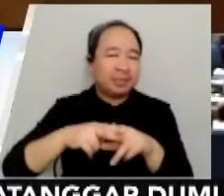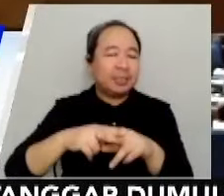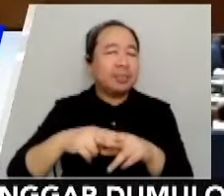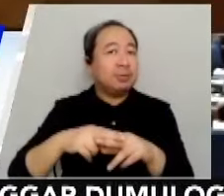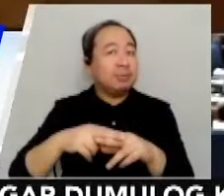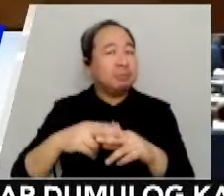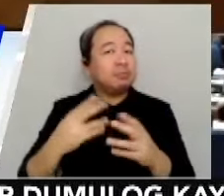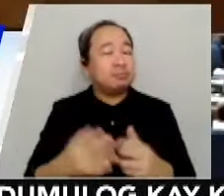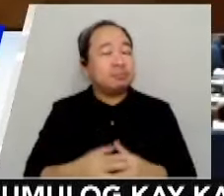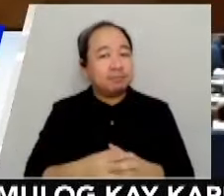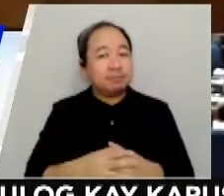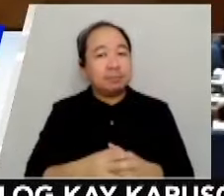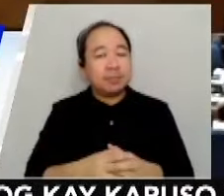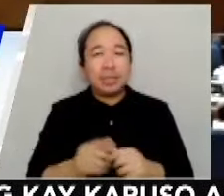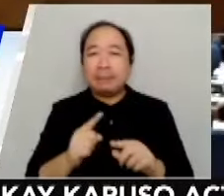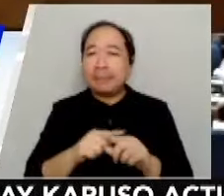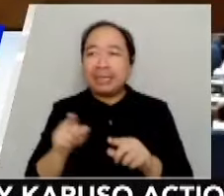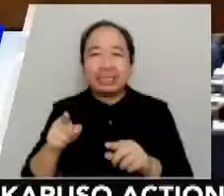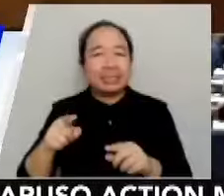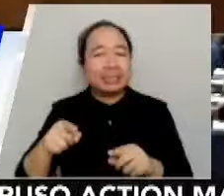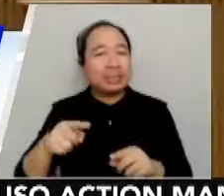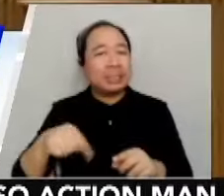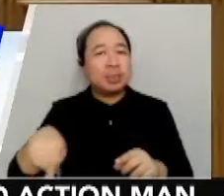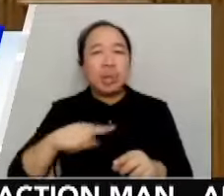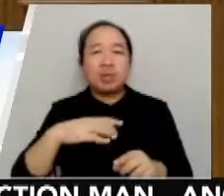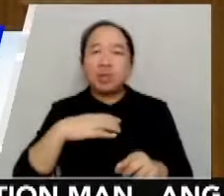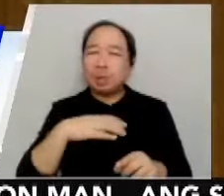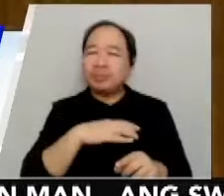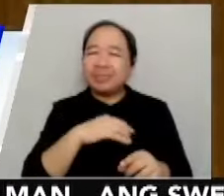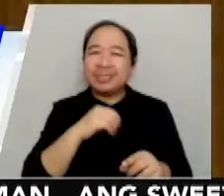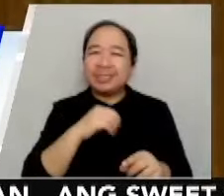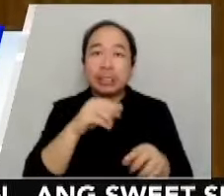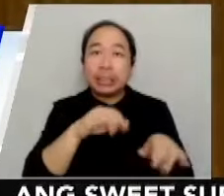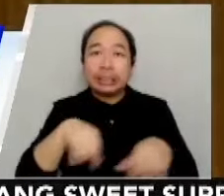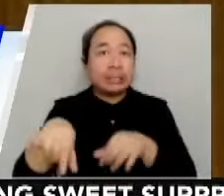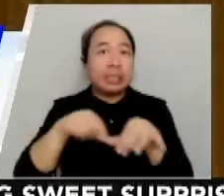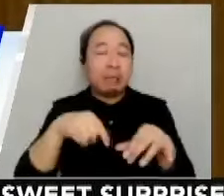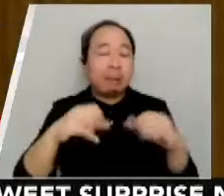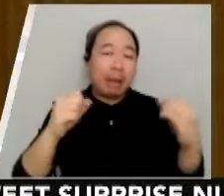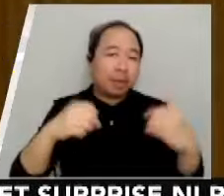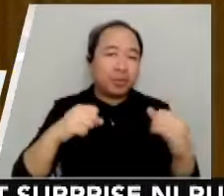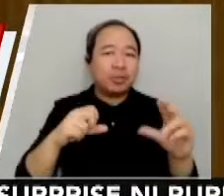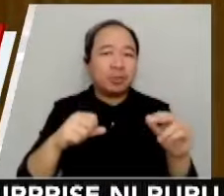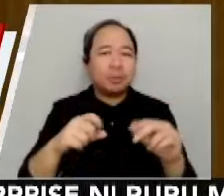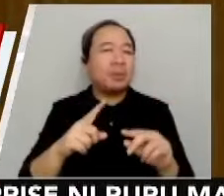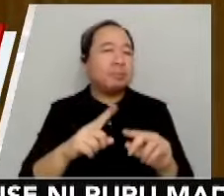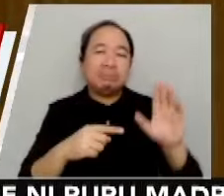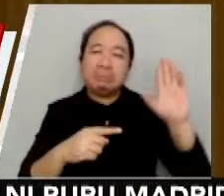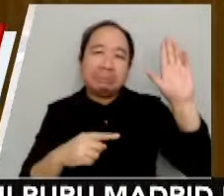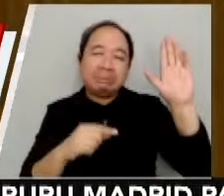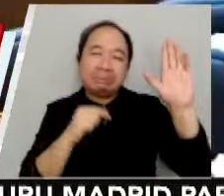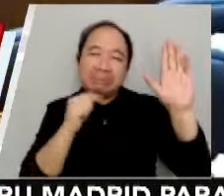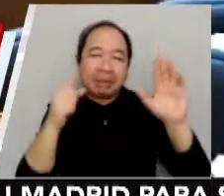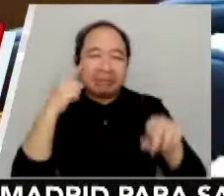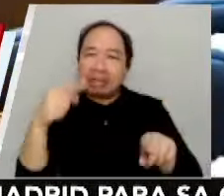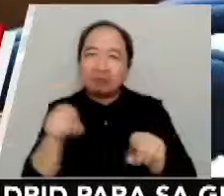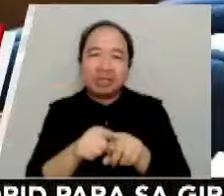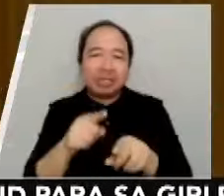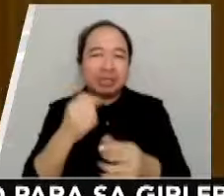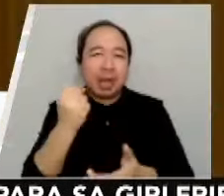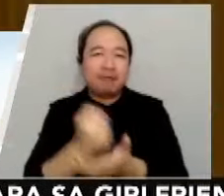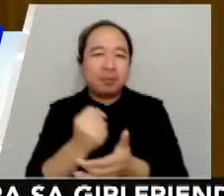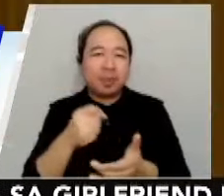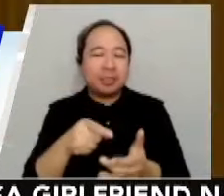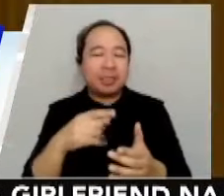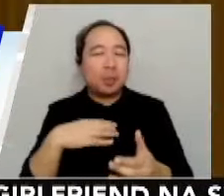hindi unanimous ang boto ng mga kongresista. I object to the approval of the committee report. The government